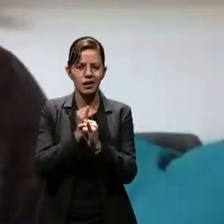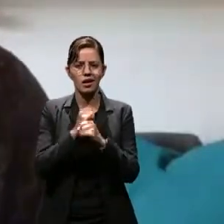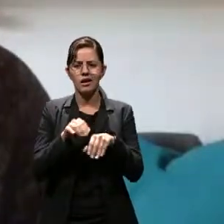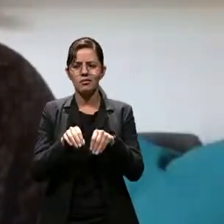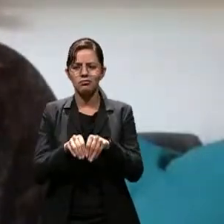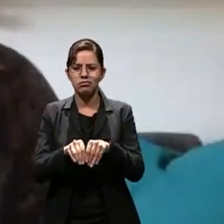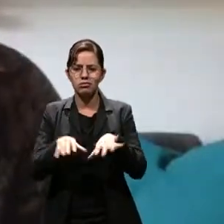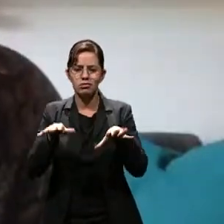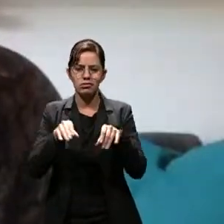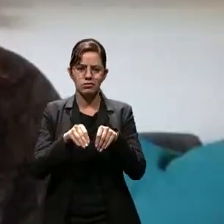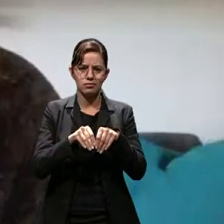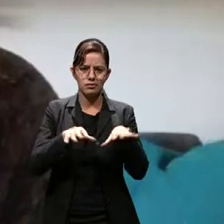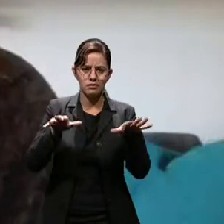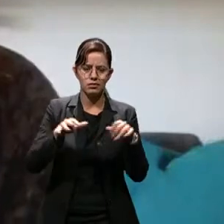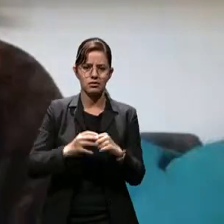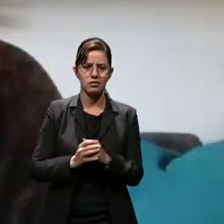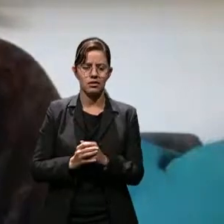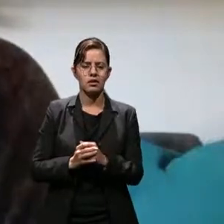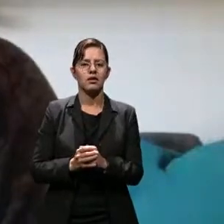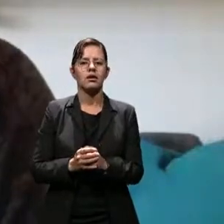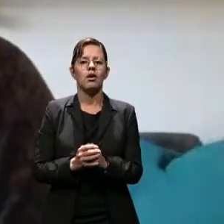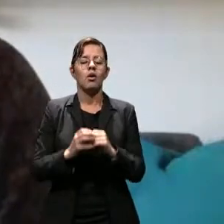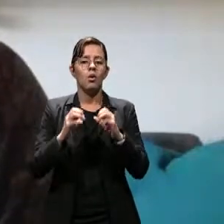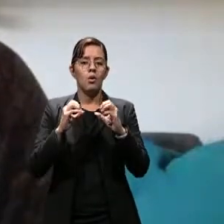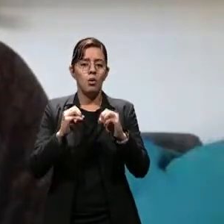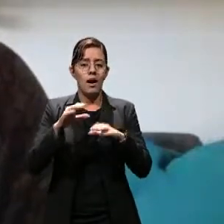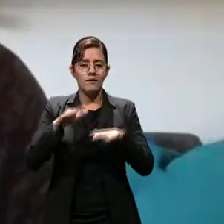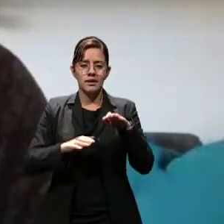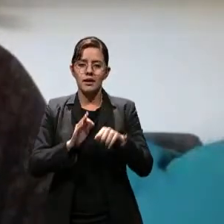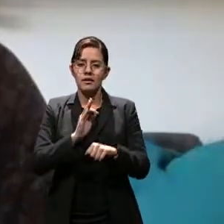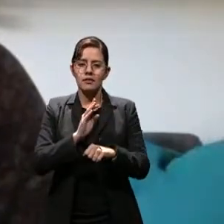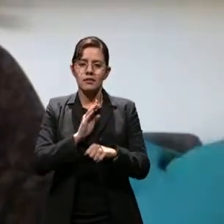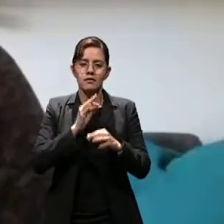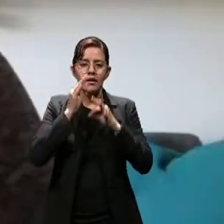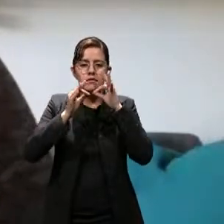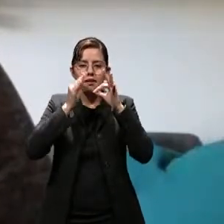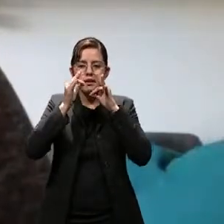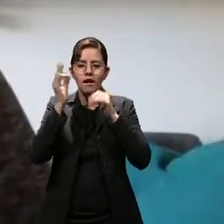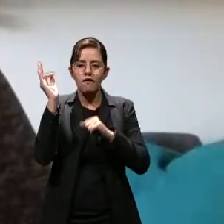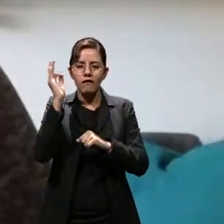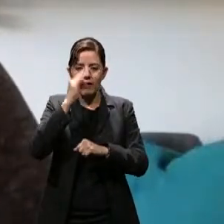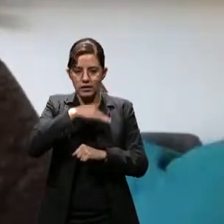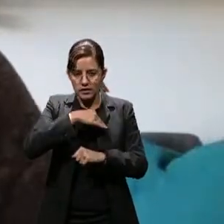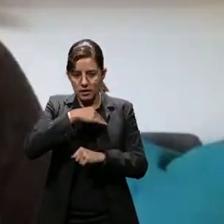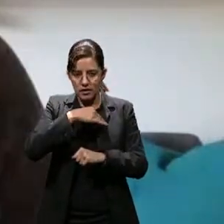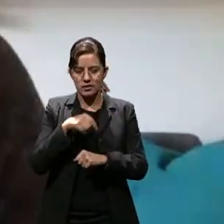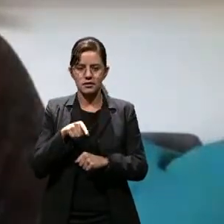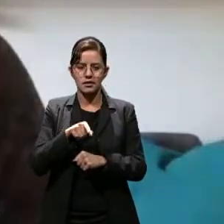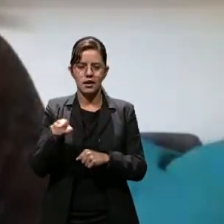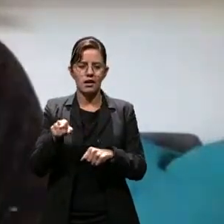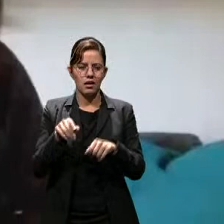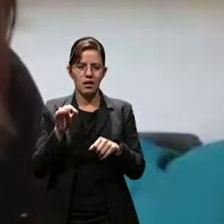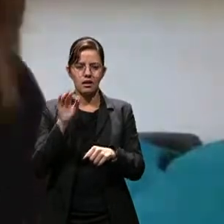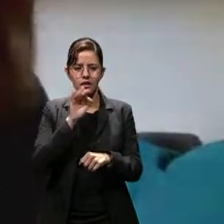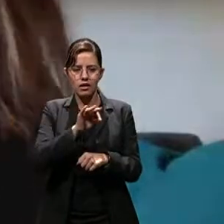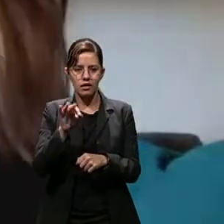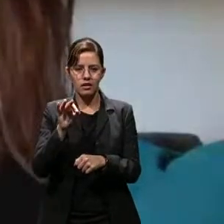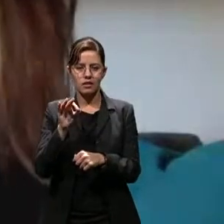and circumstances that could be not systematic, or the creation of fake news, to